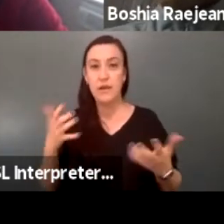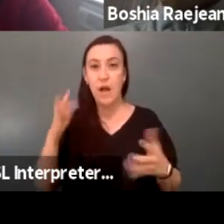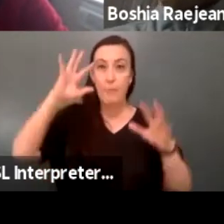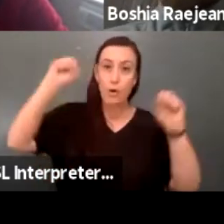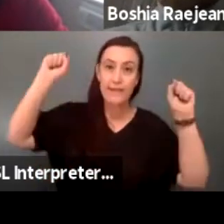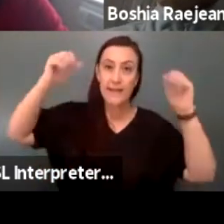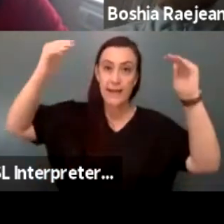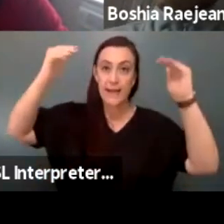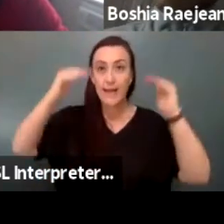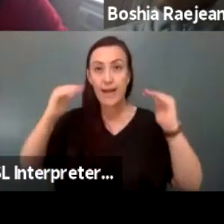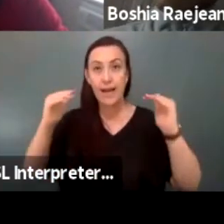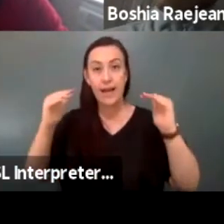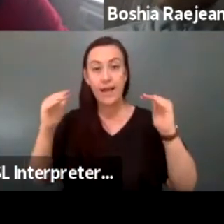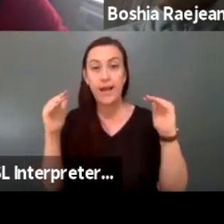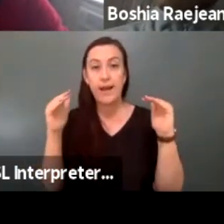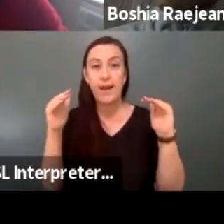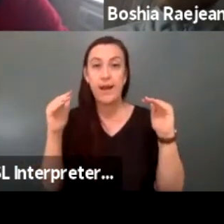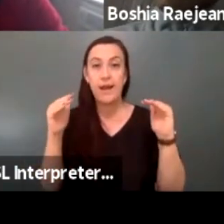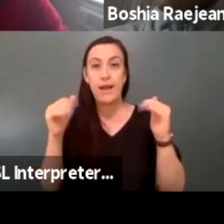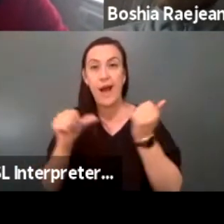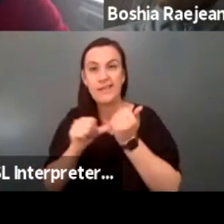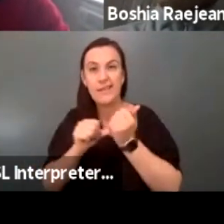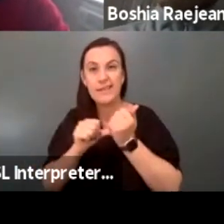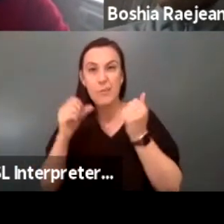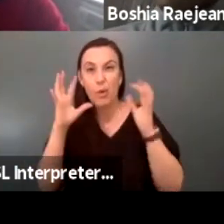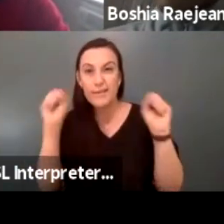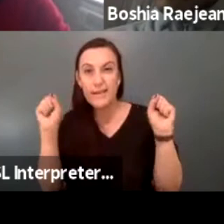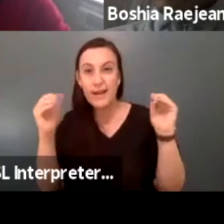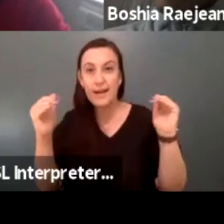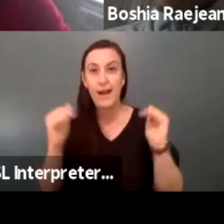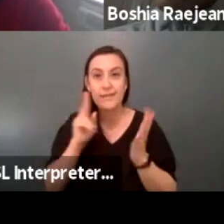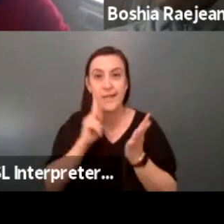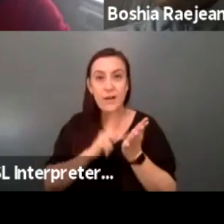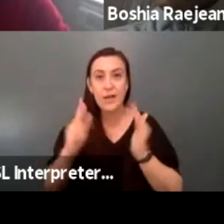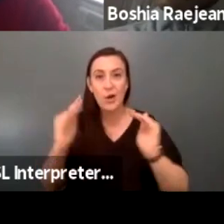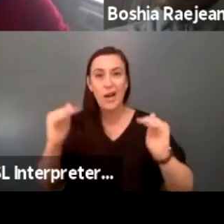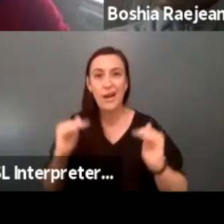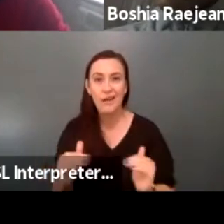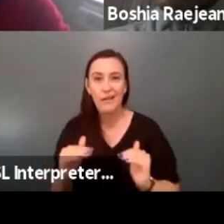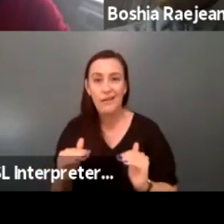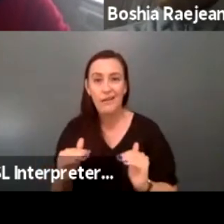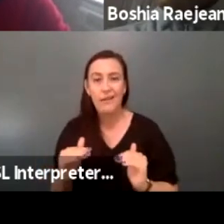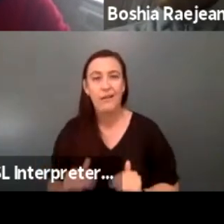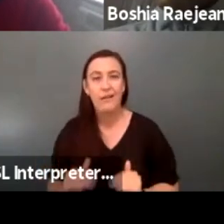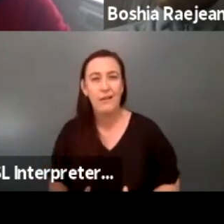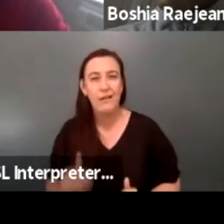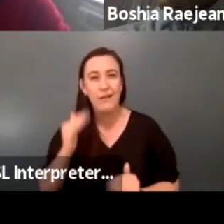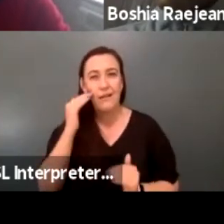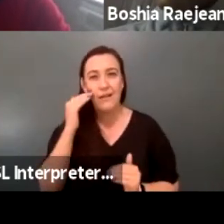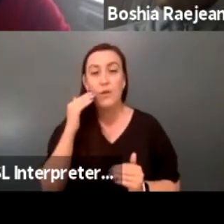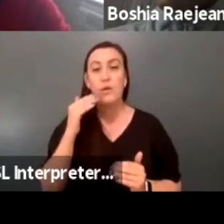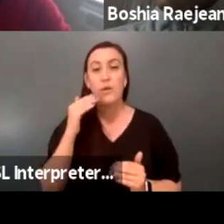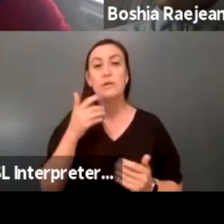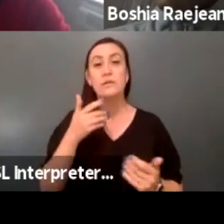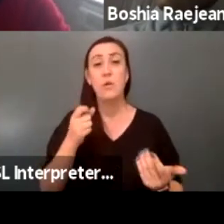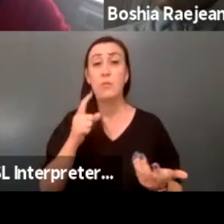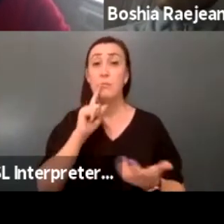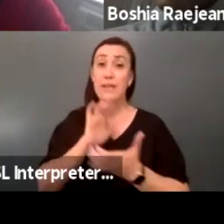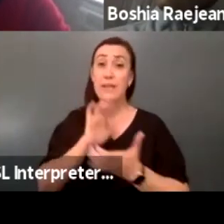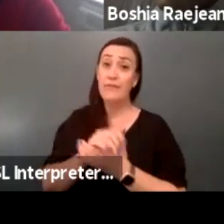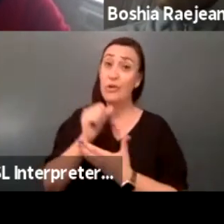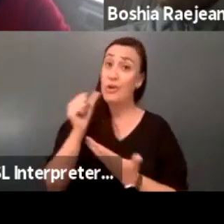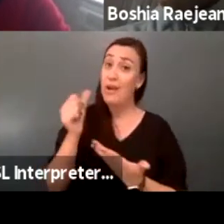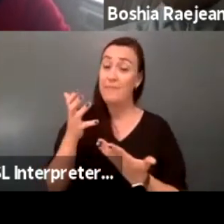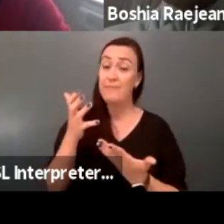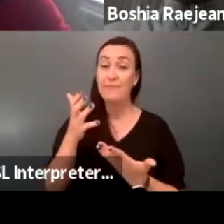president, a assistant president, a secretary. And believe it or not, it ended